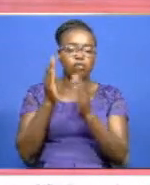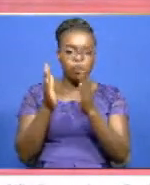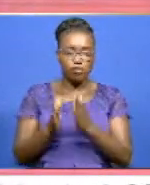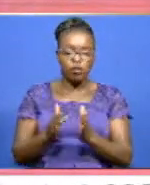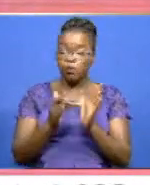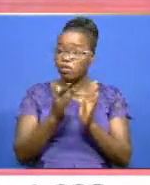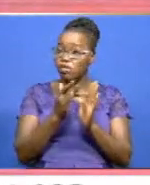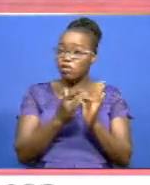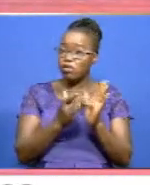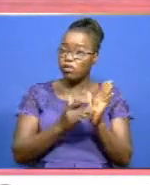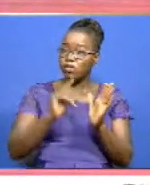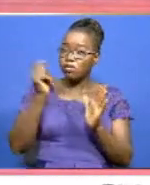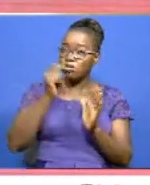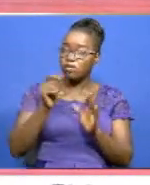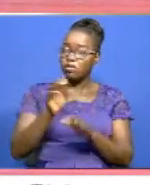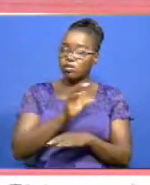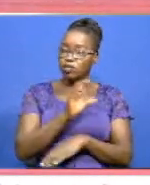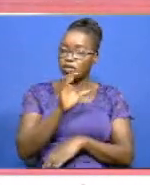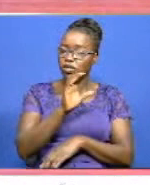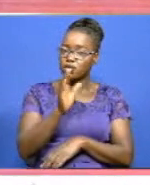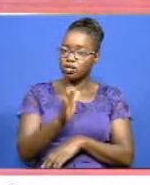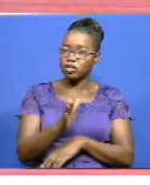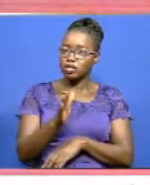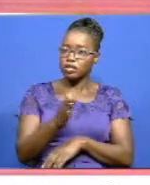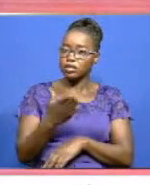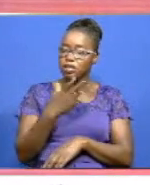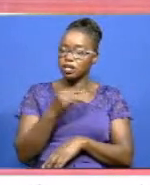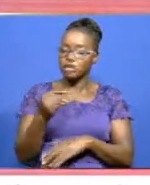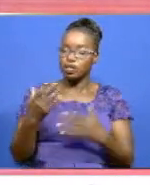data of Kenya citizens and residents.